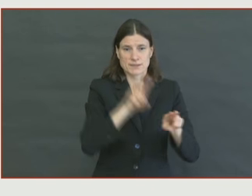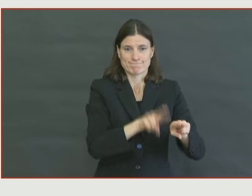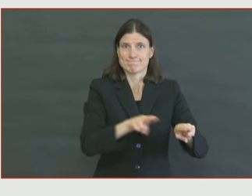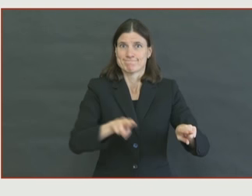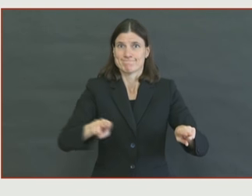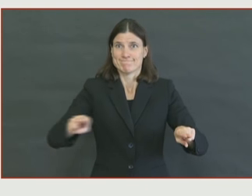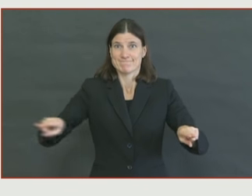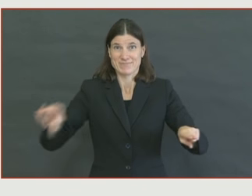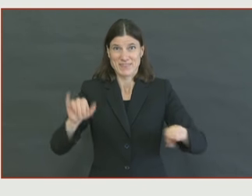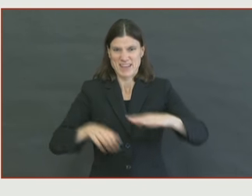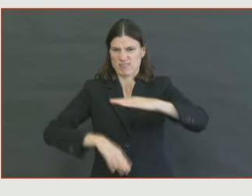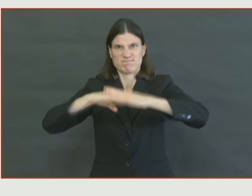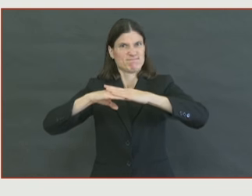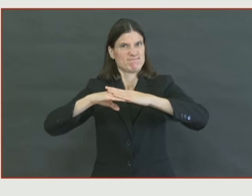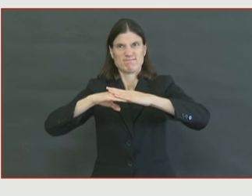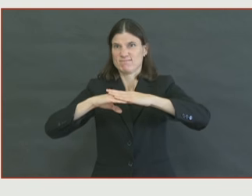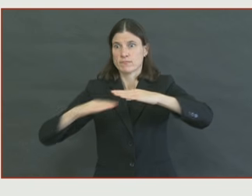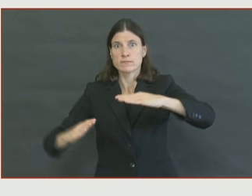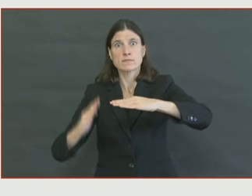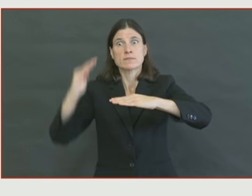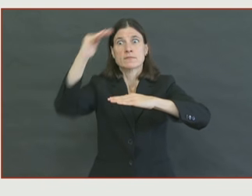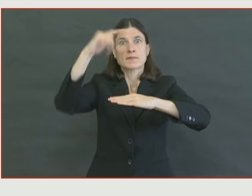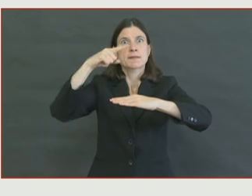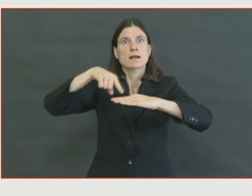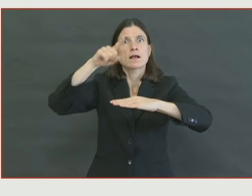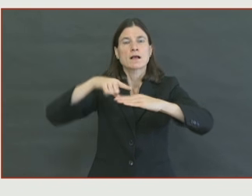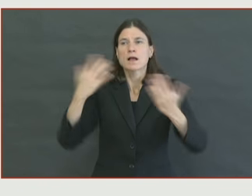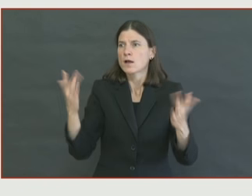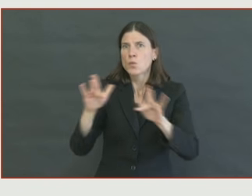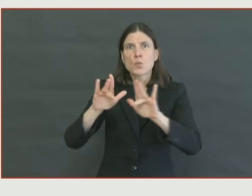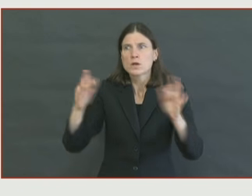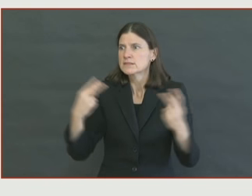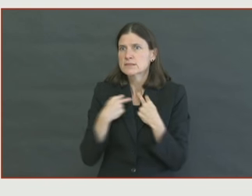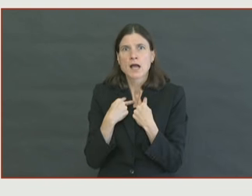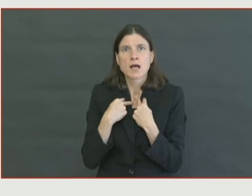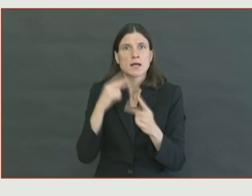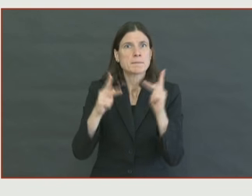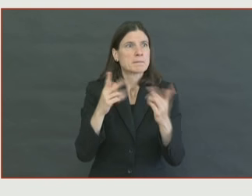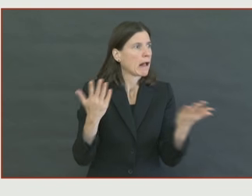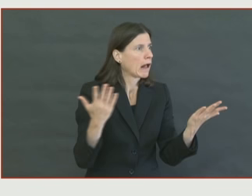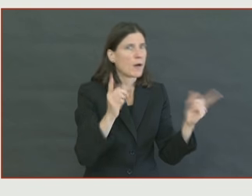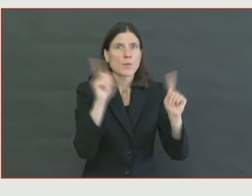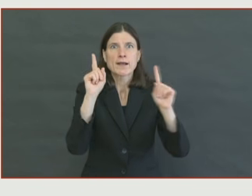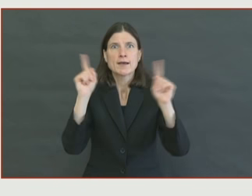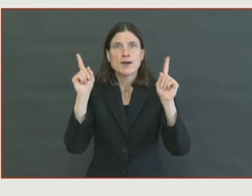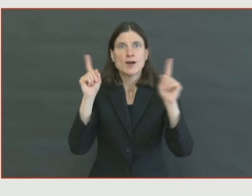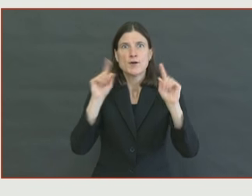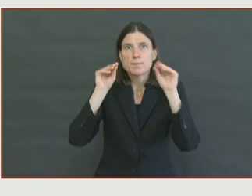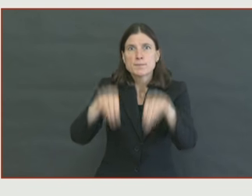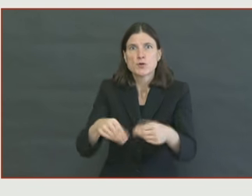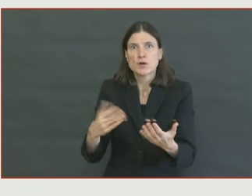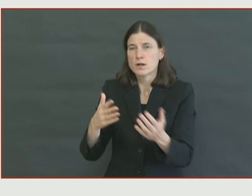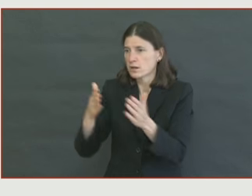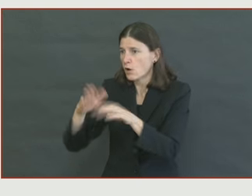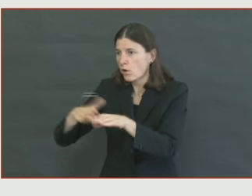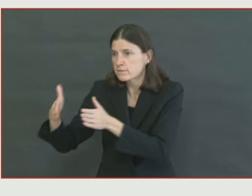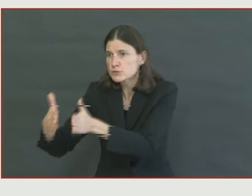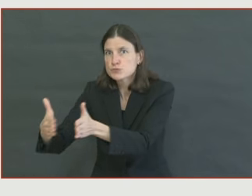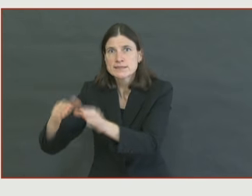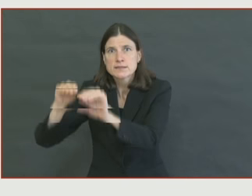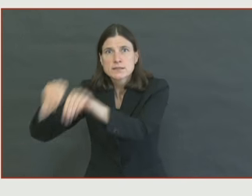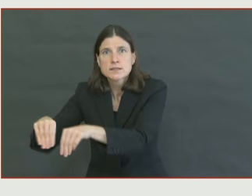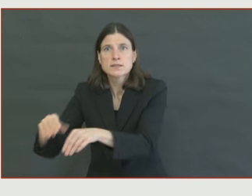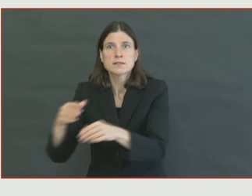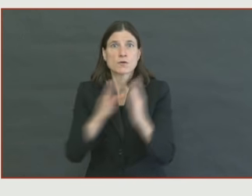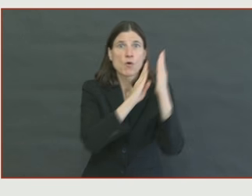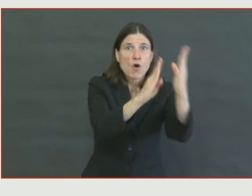very quickly. So that's why we had to really clamp down at that time,